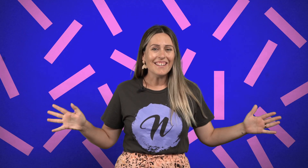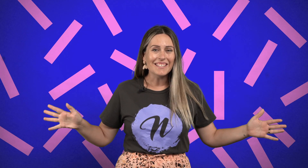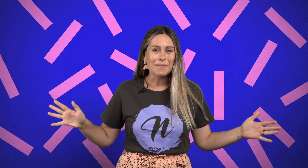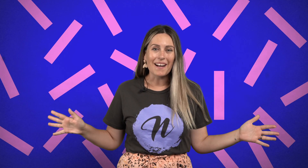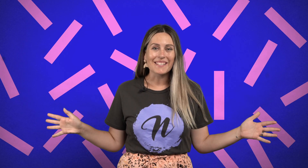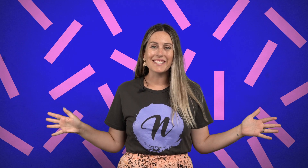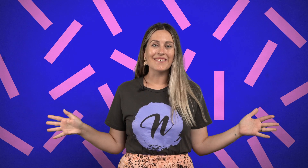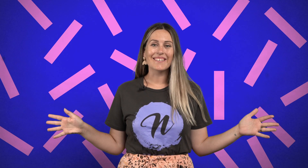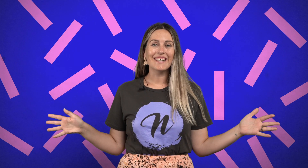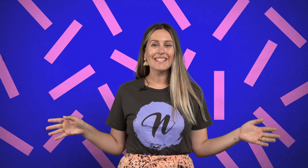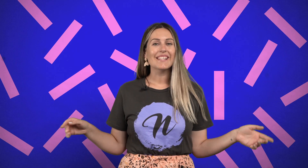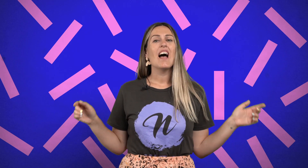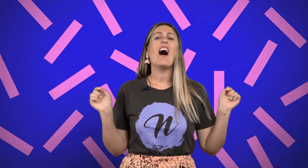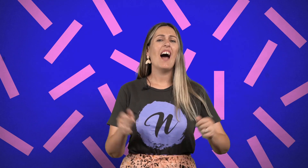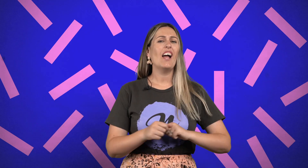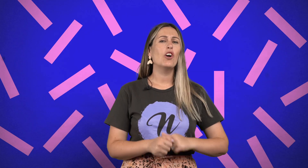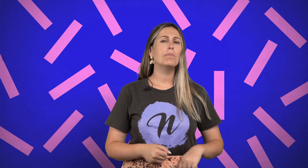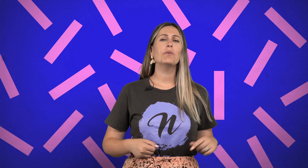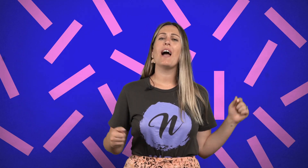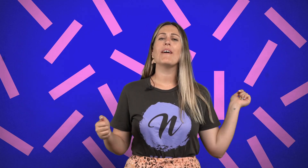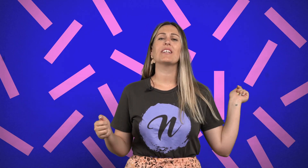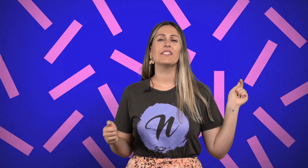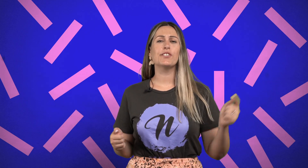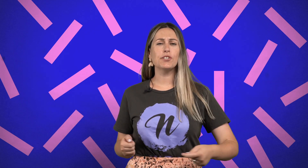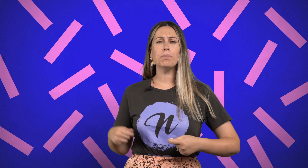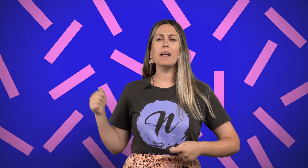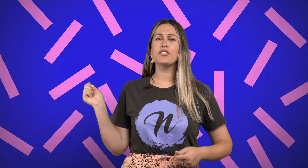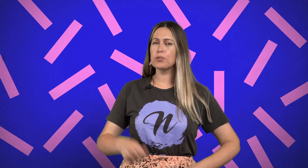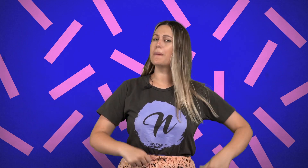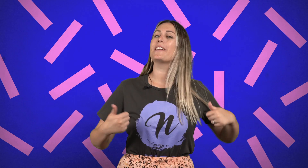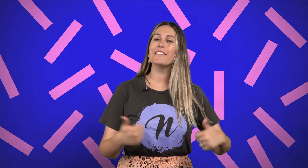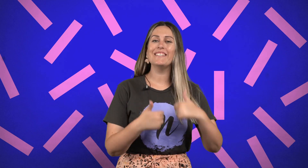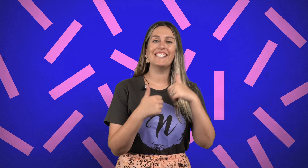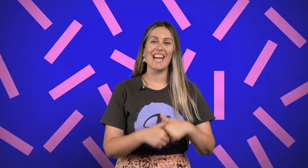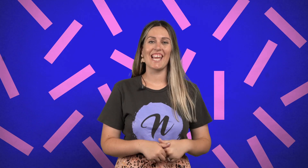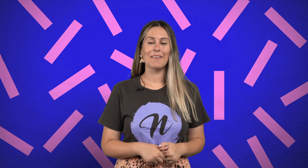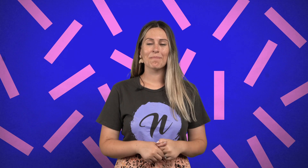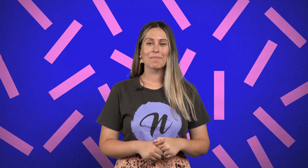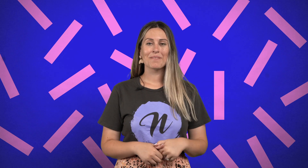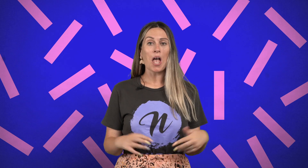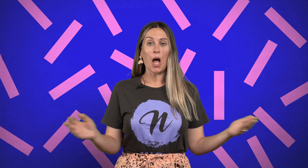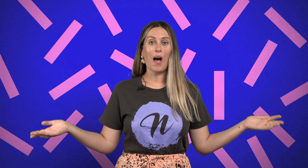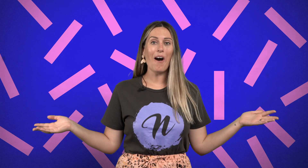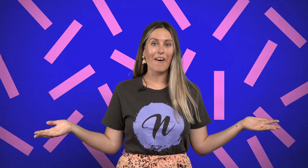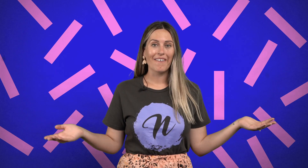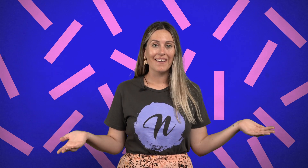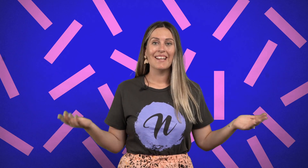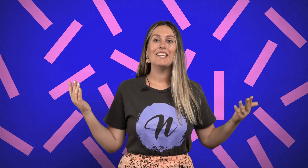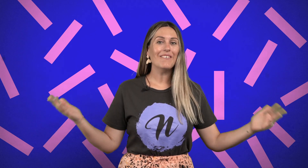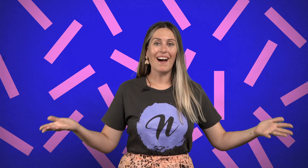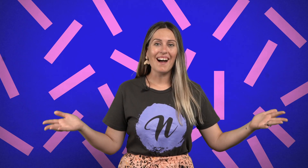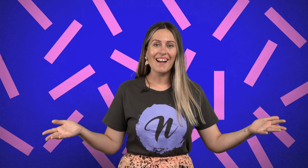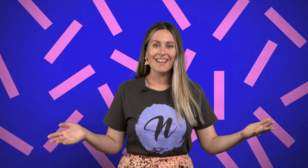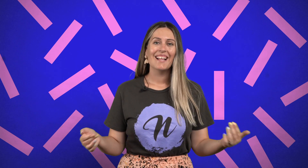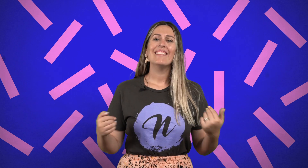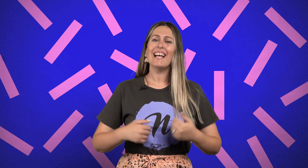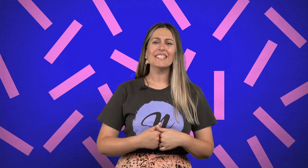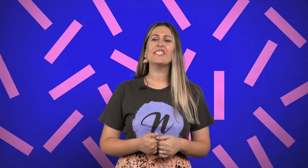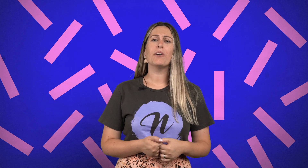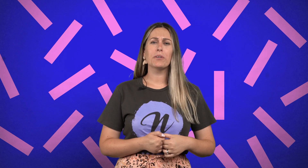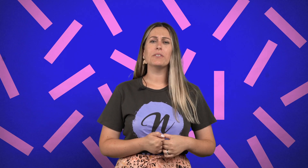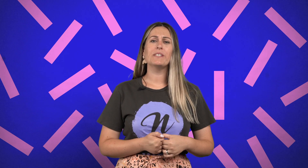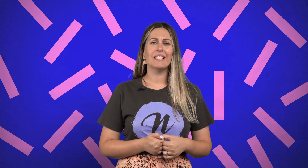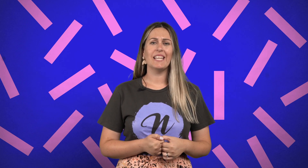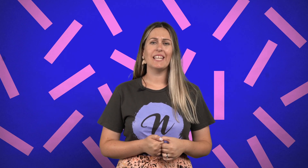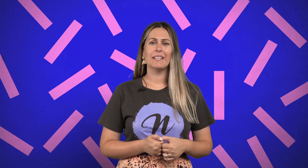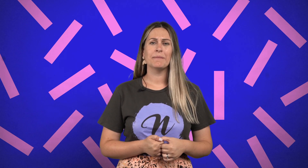verse 1. Hello Sprouts and Rockets. I hope you are having a super duper good day. Oh, you are? That's